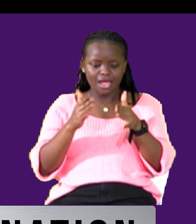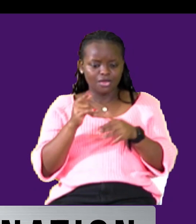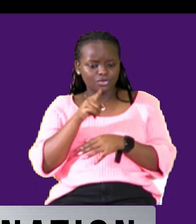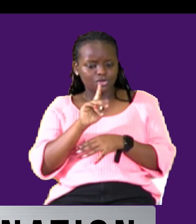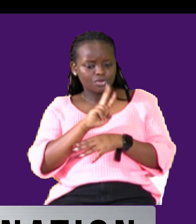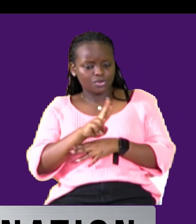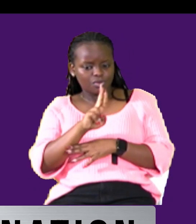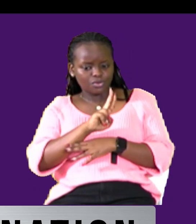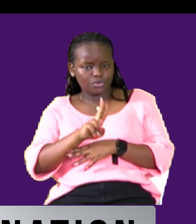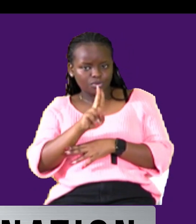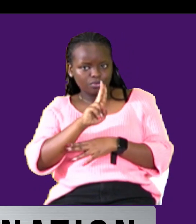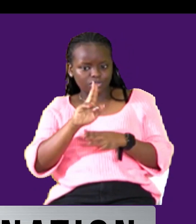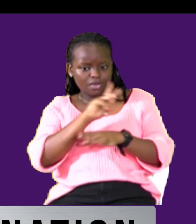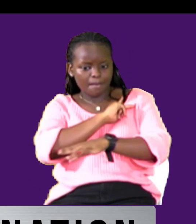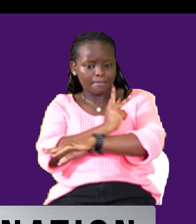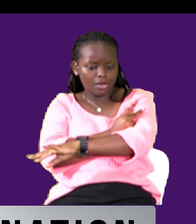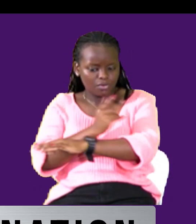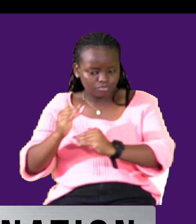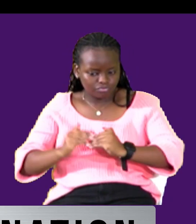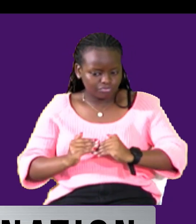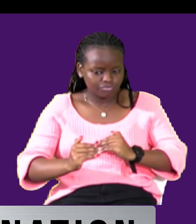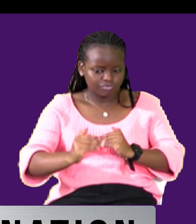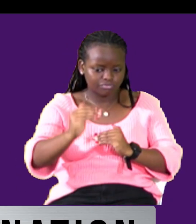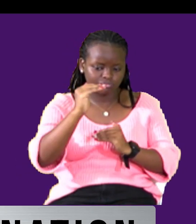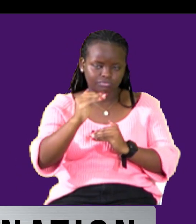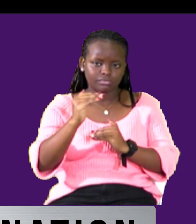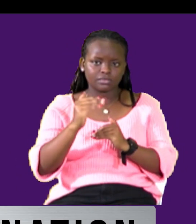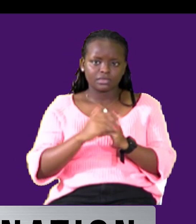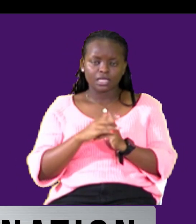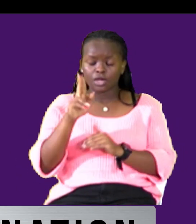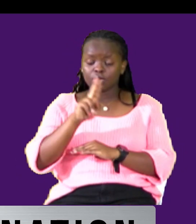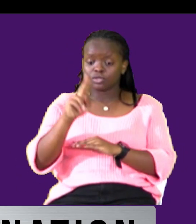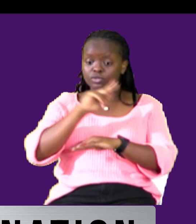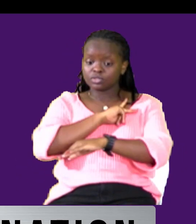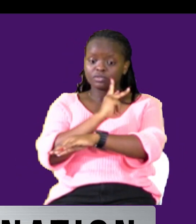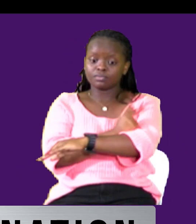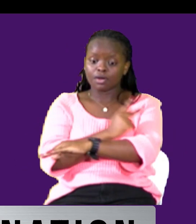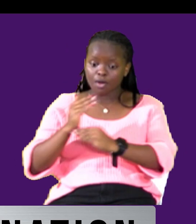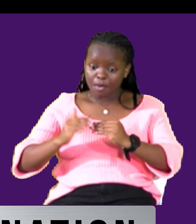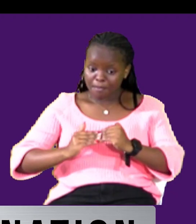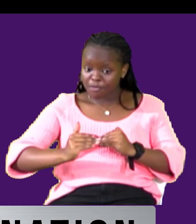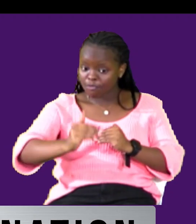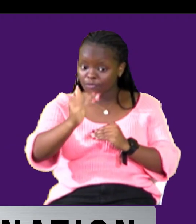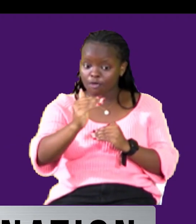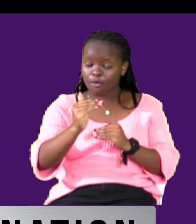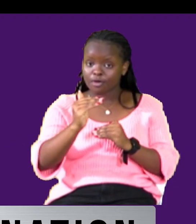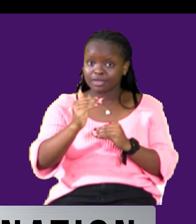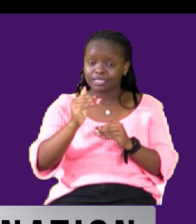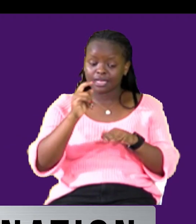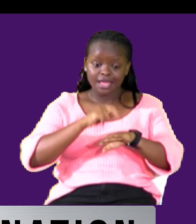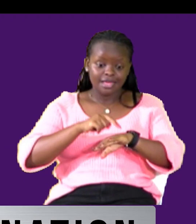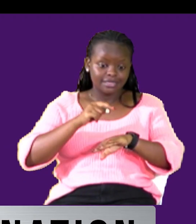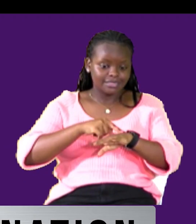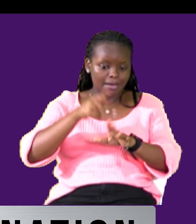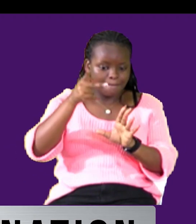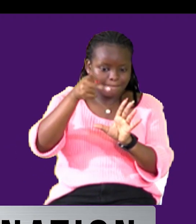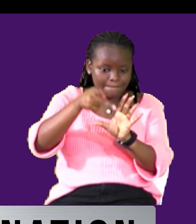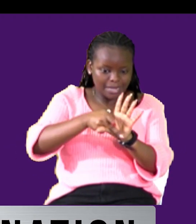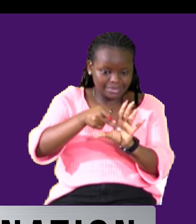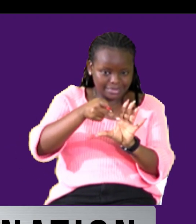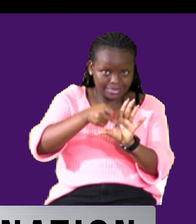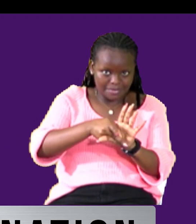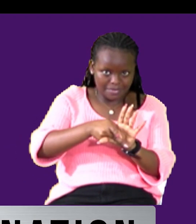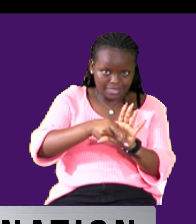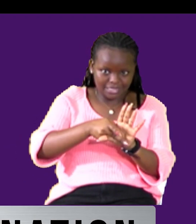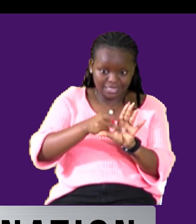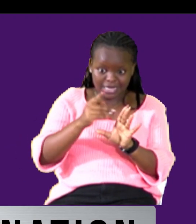that power to move forward? You can only use that power to move forward when you participate. Now you